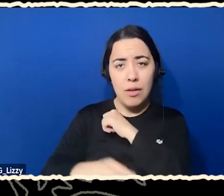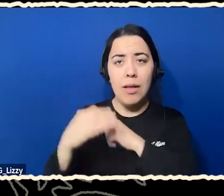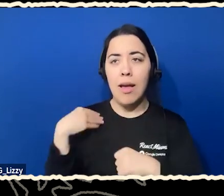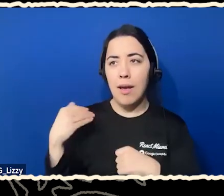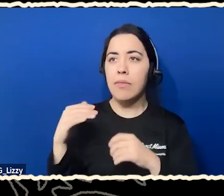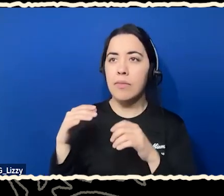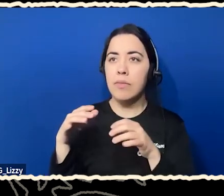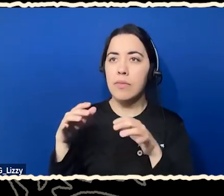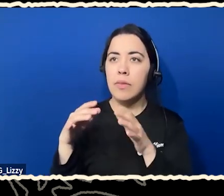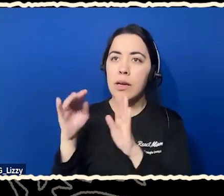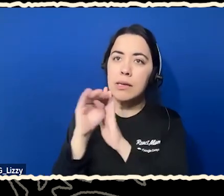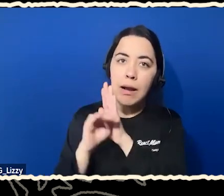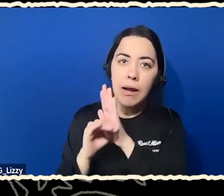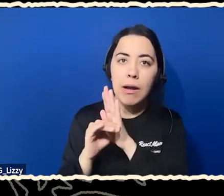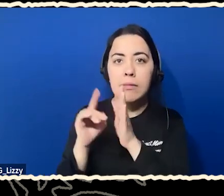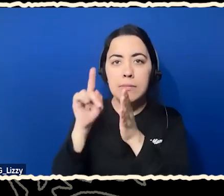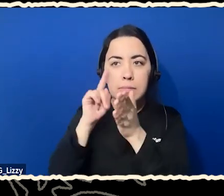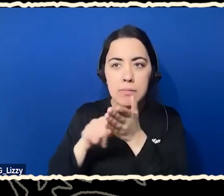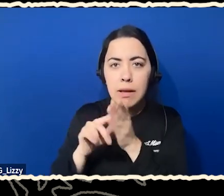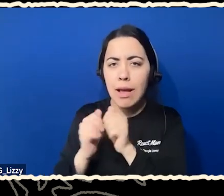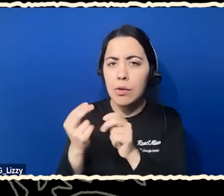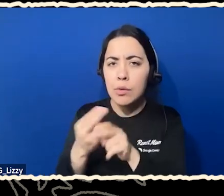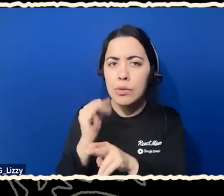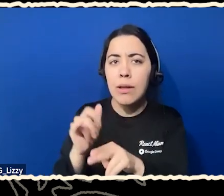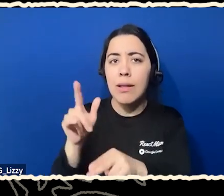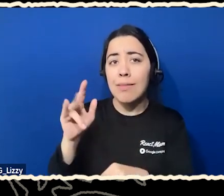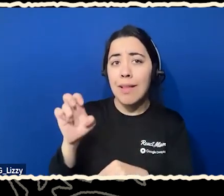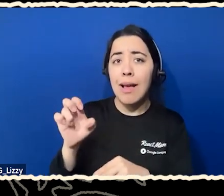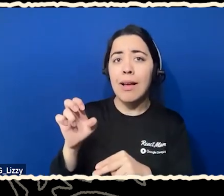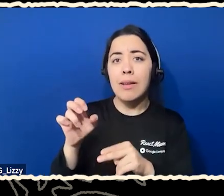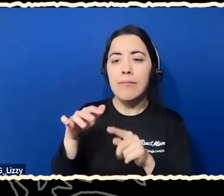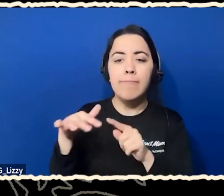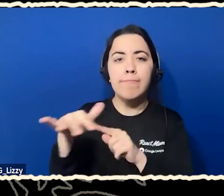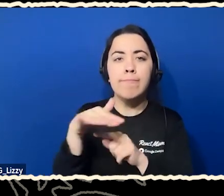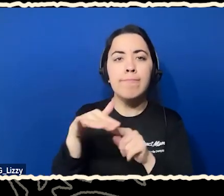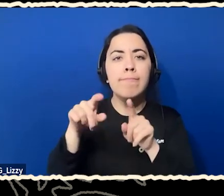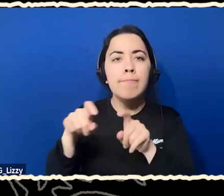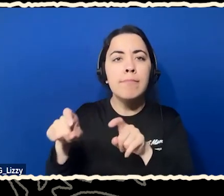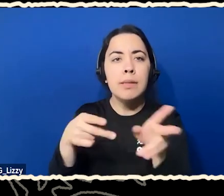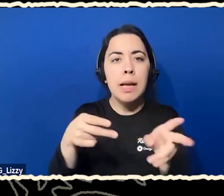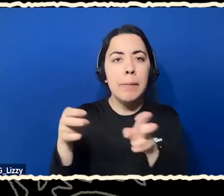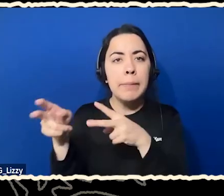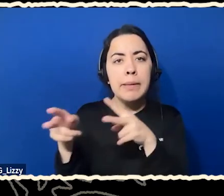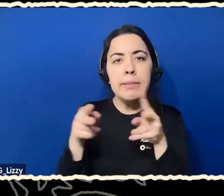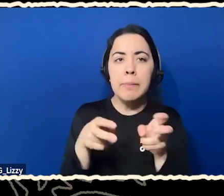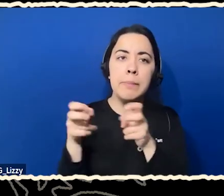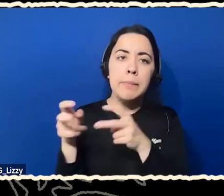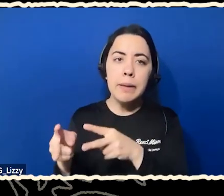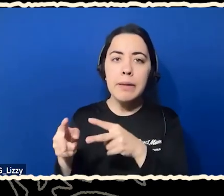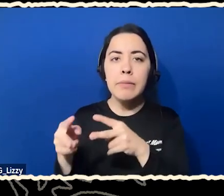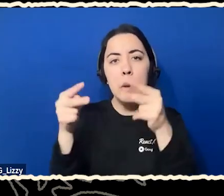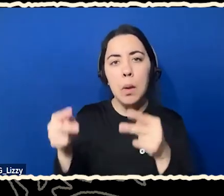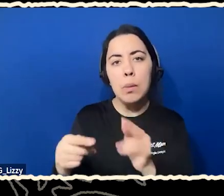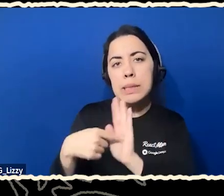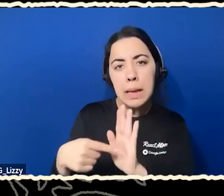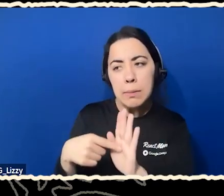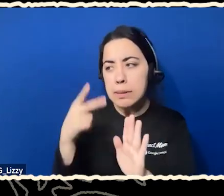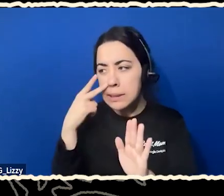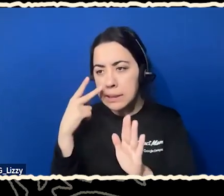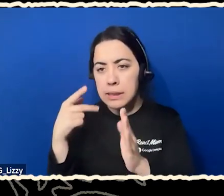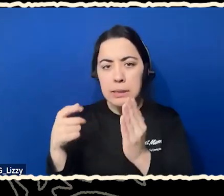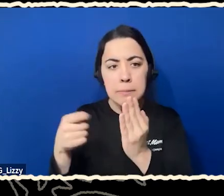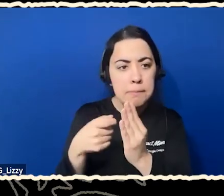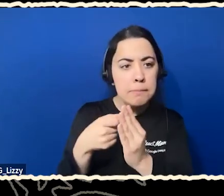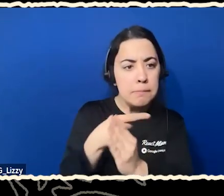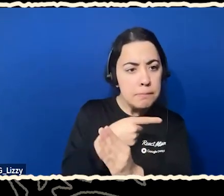it up and using it. There's a live playground where you can copy-paste in code samples like the ones I showed you and see all the output and see